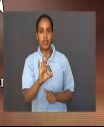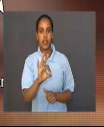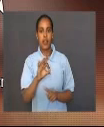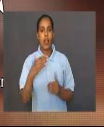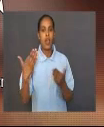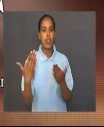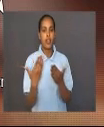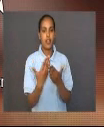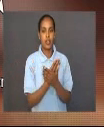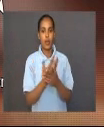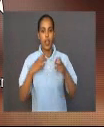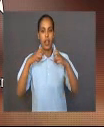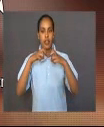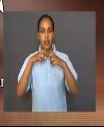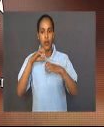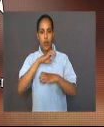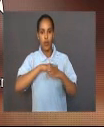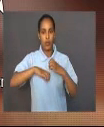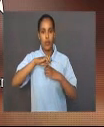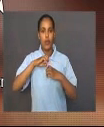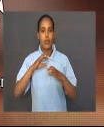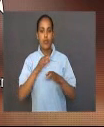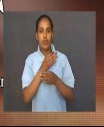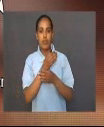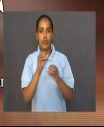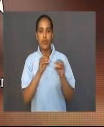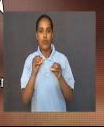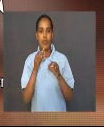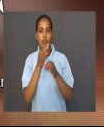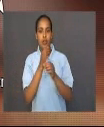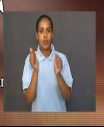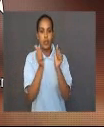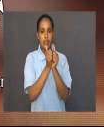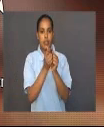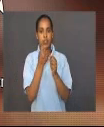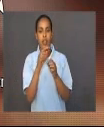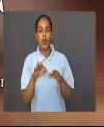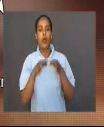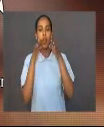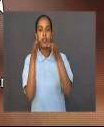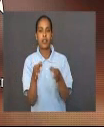the new electrons move within the conductor.